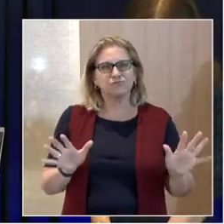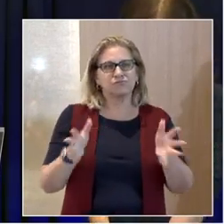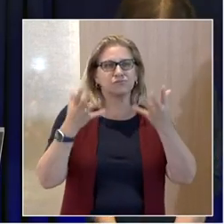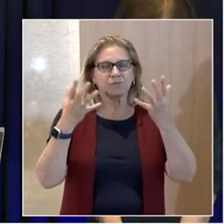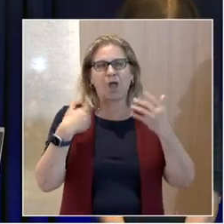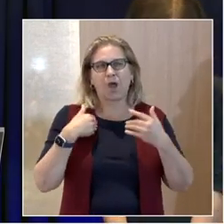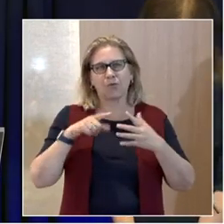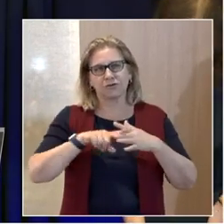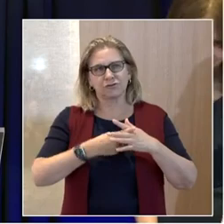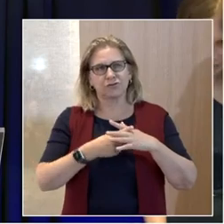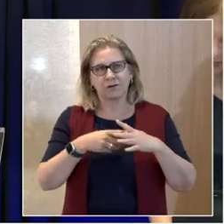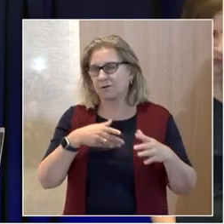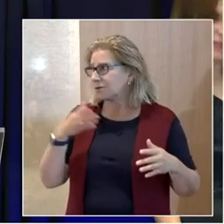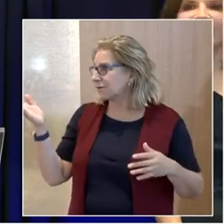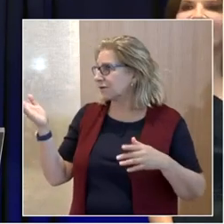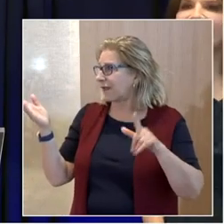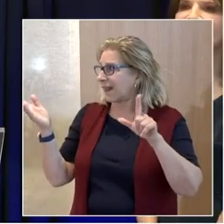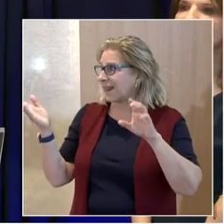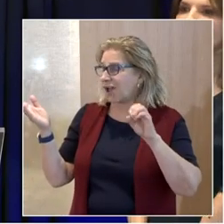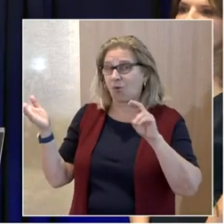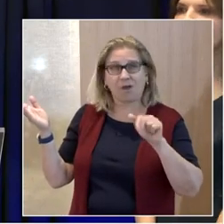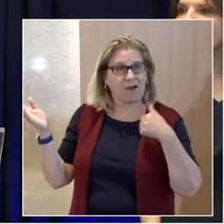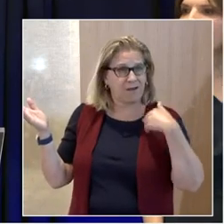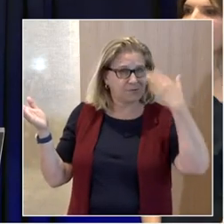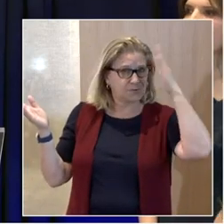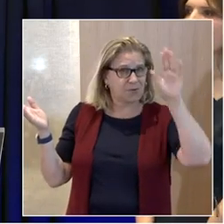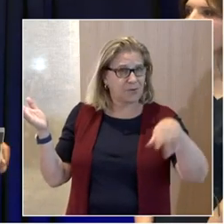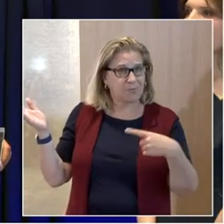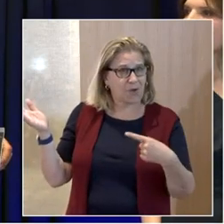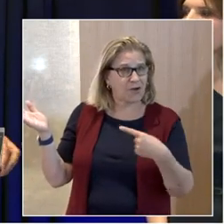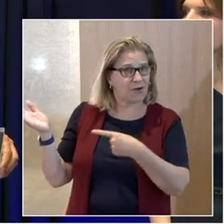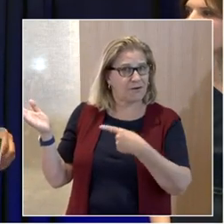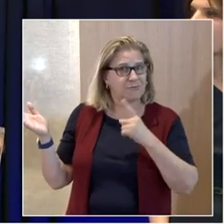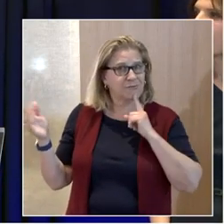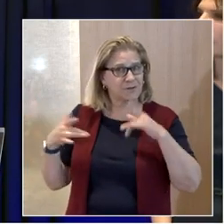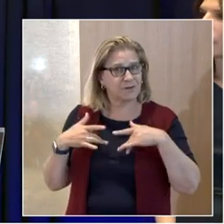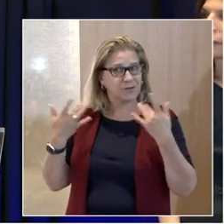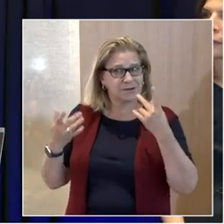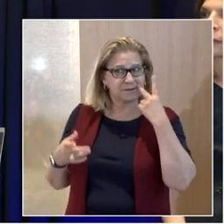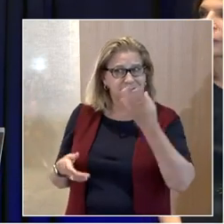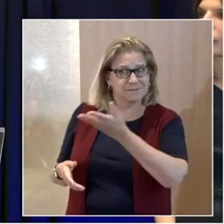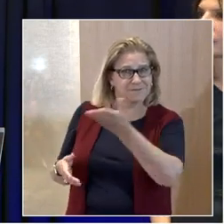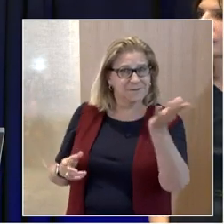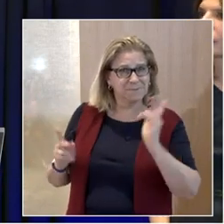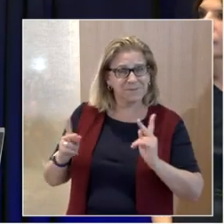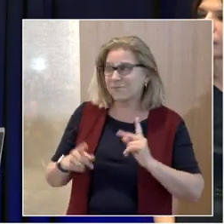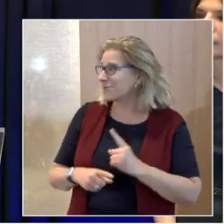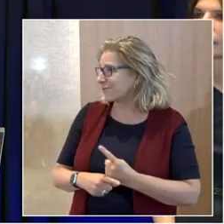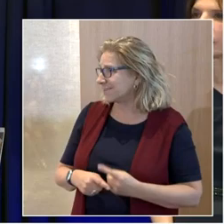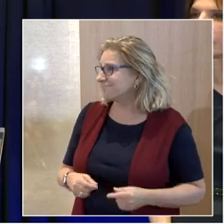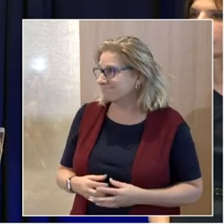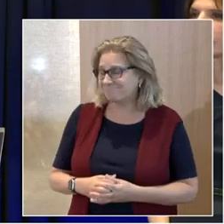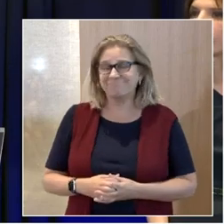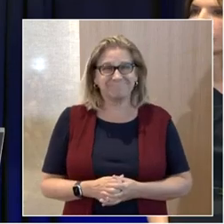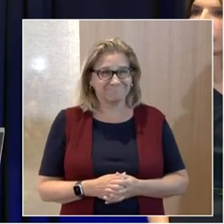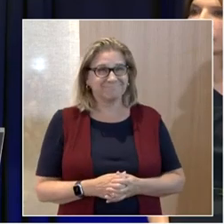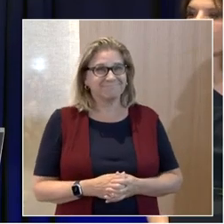just to see who's in the room and who's joining us today. Now, one thing that I will say is incredibly